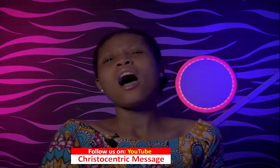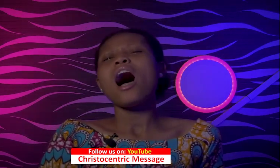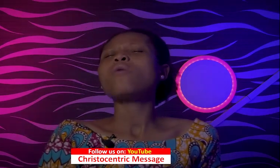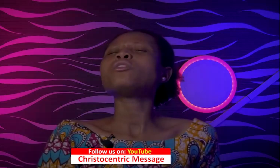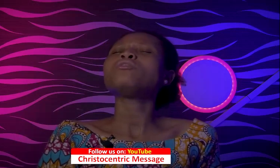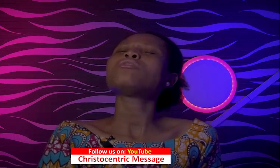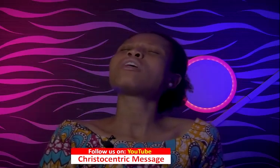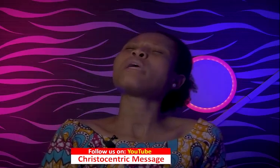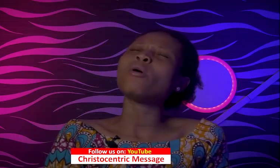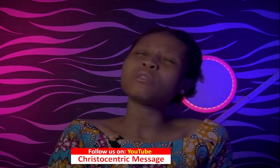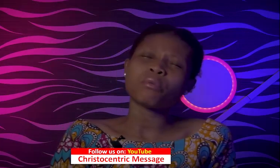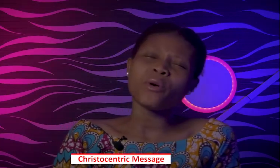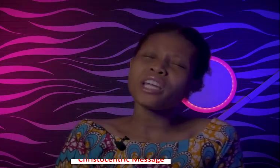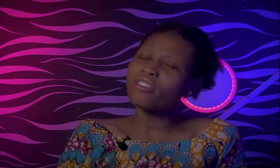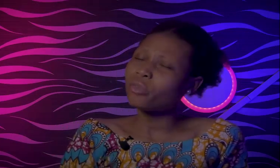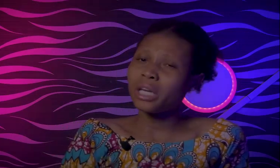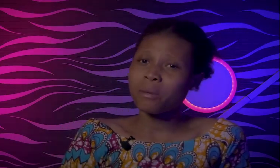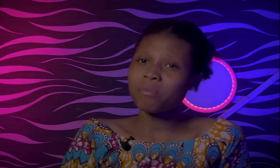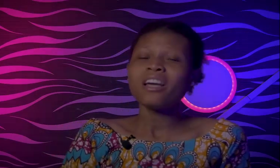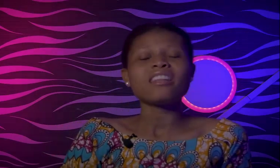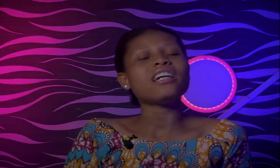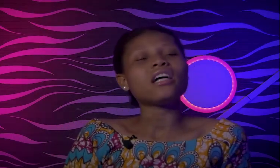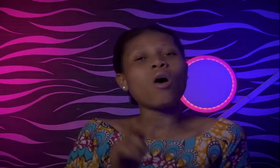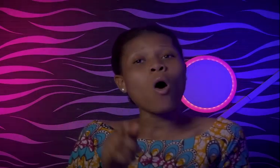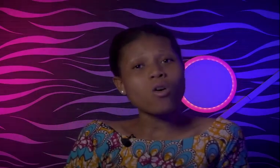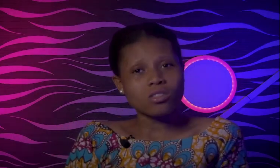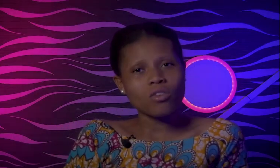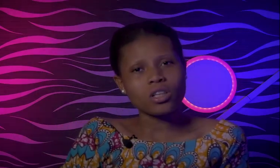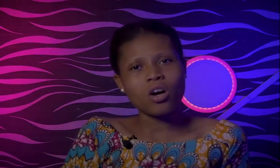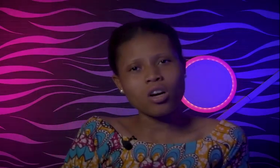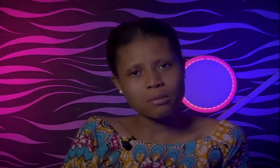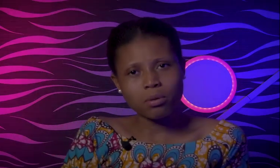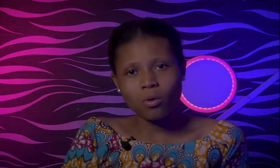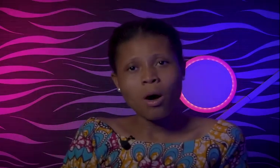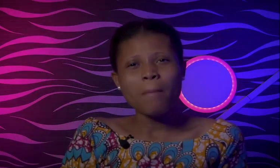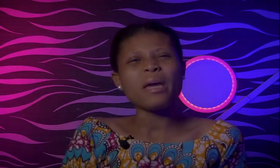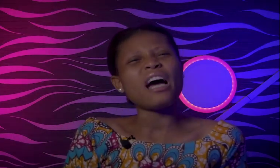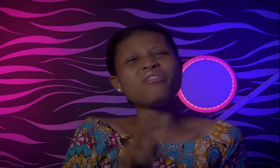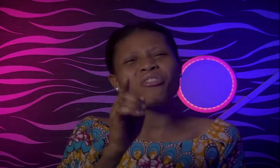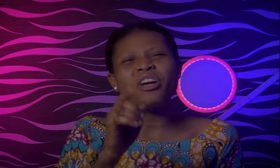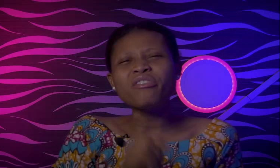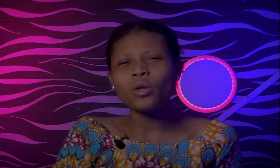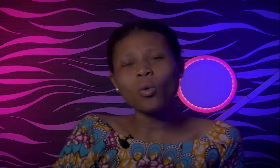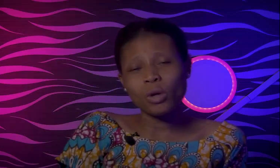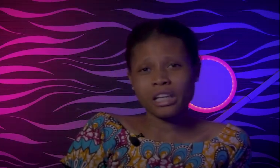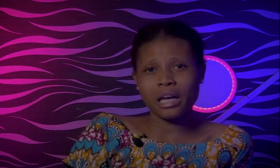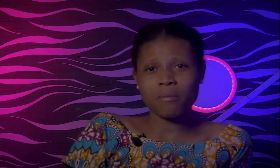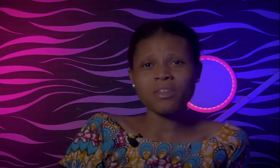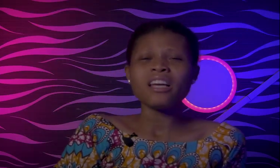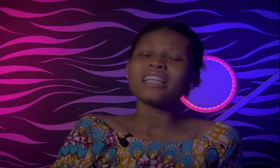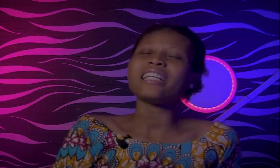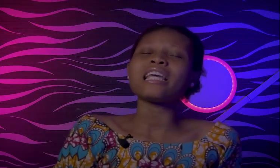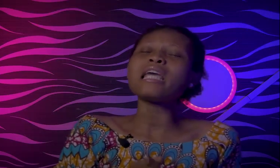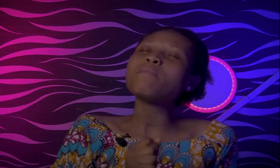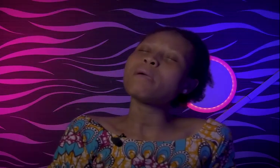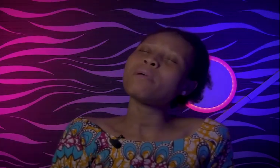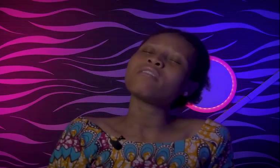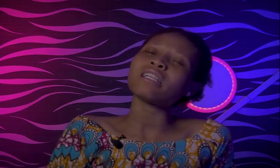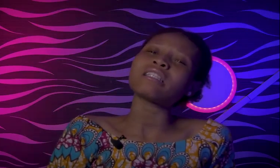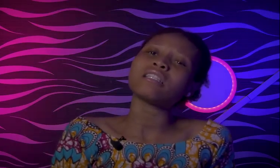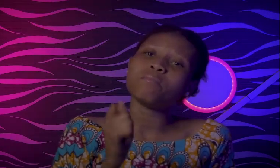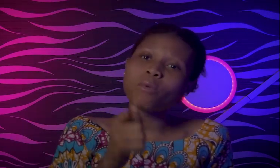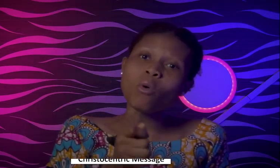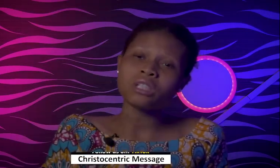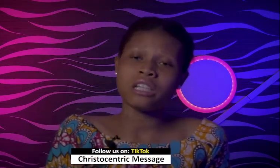that is, I want you to keep on praying for him, that the cause of the gospel may have free flow in him, that he may